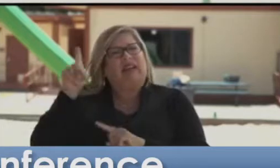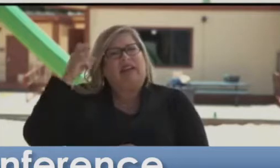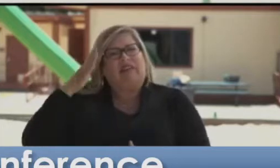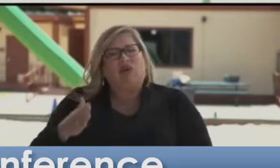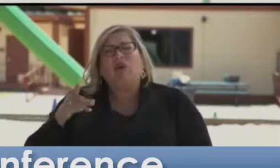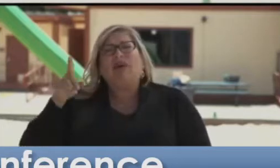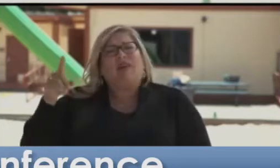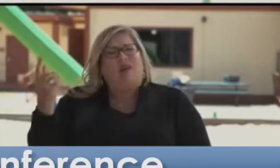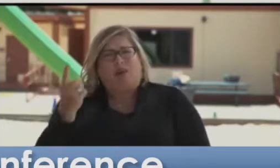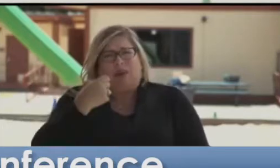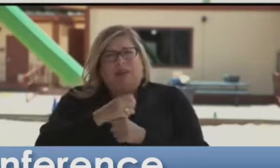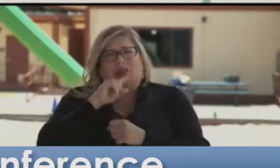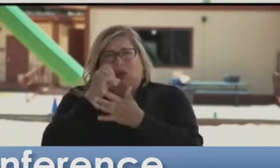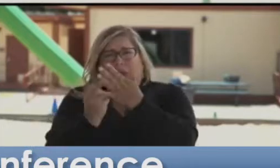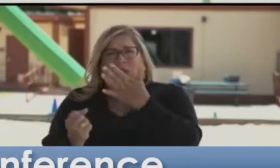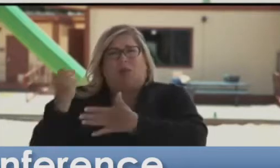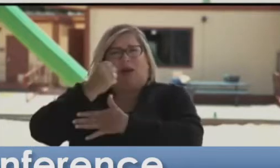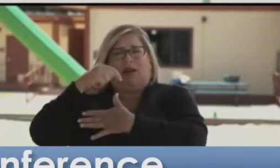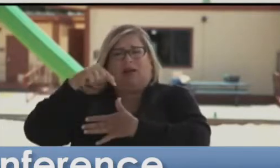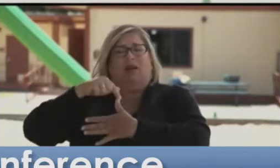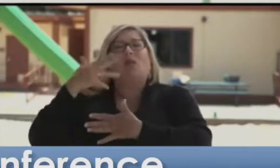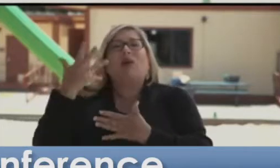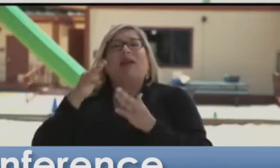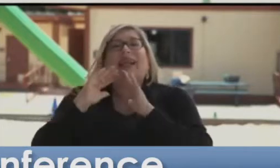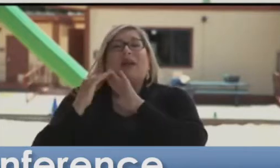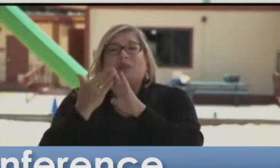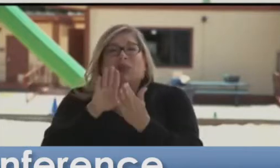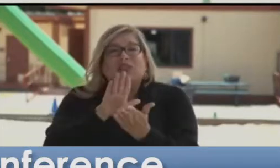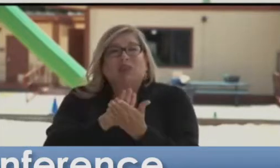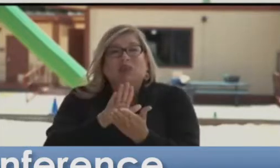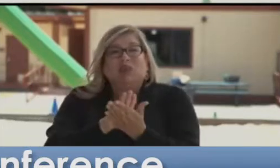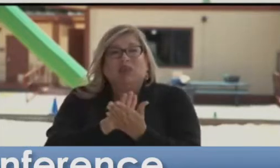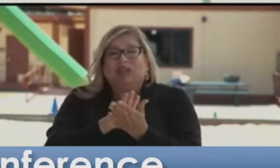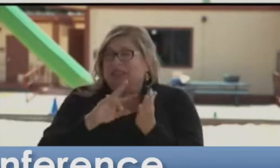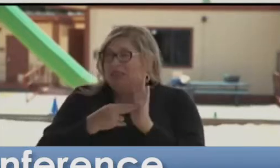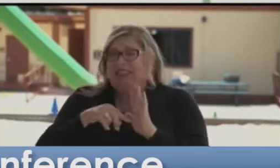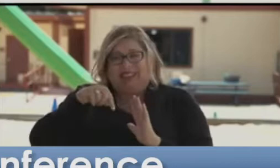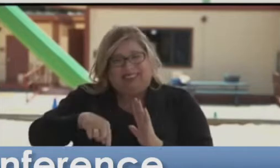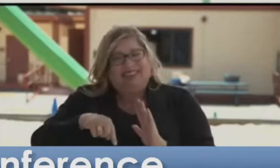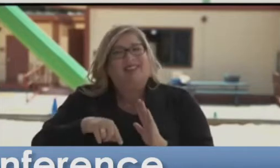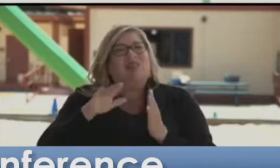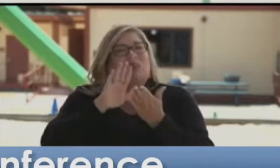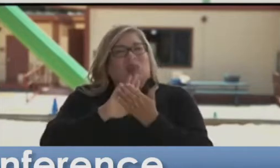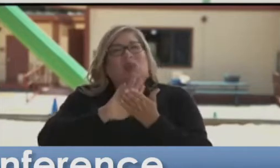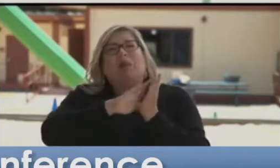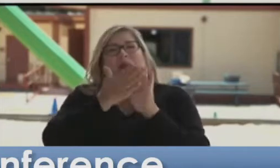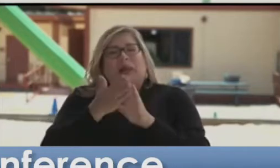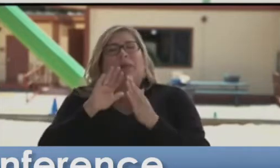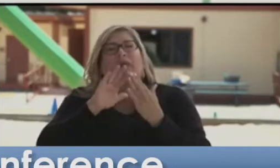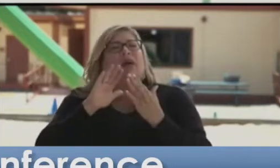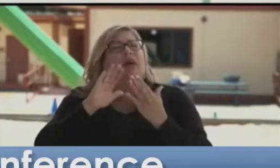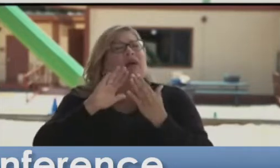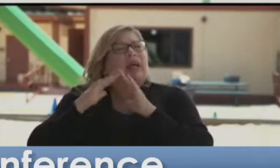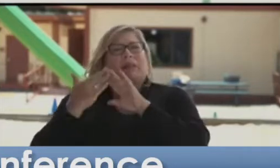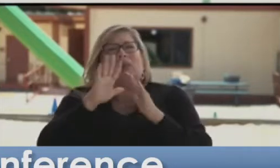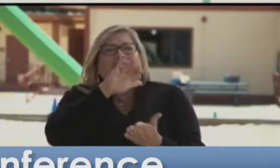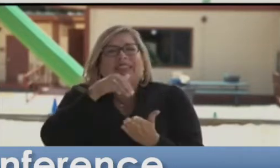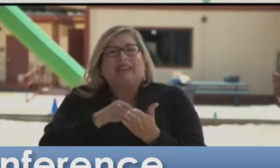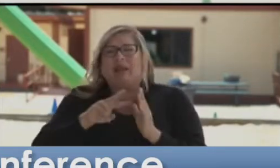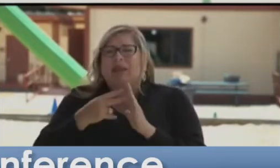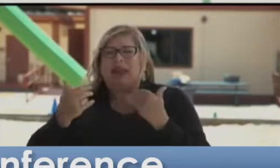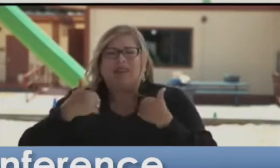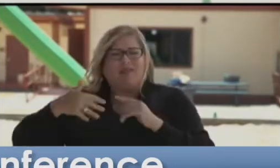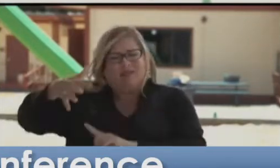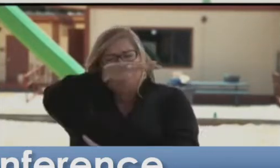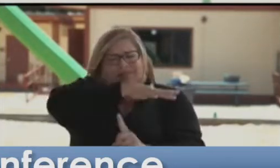prioritized programs like community schools, which means that the school is the community center and provides the wraparound supports that our families need. And